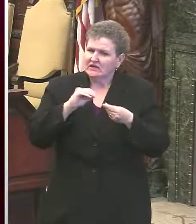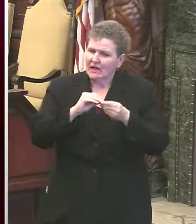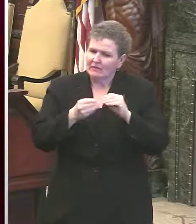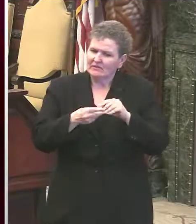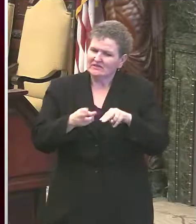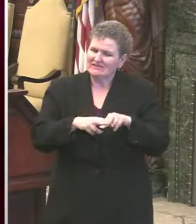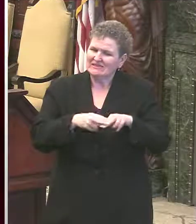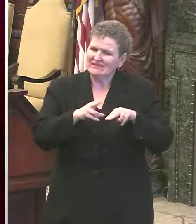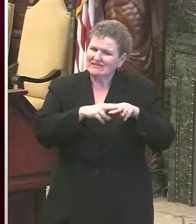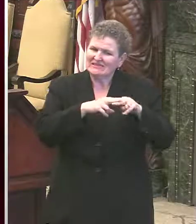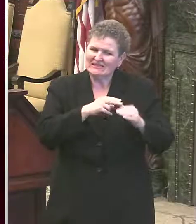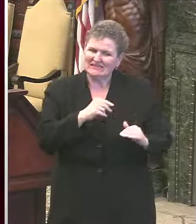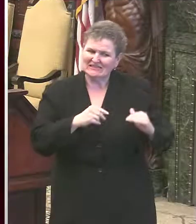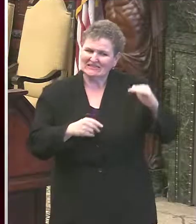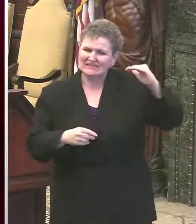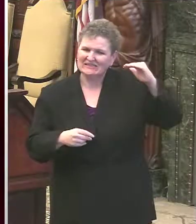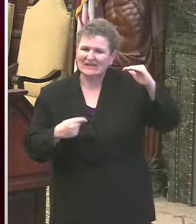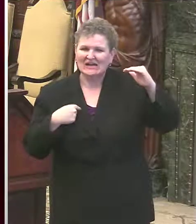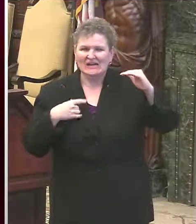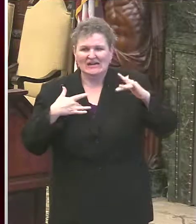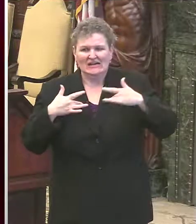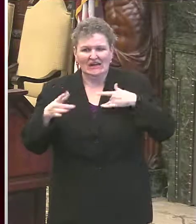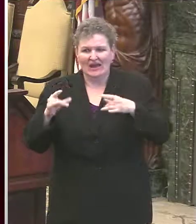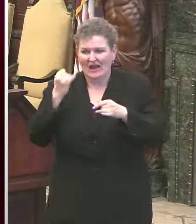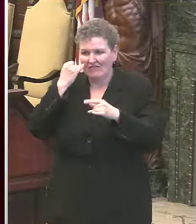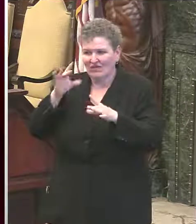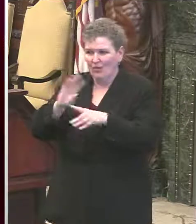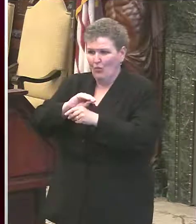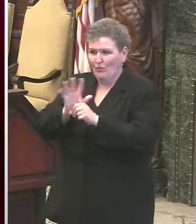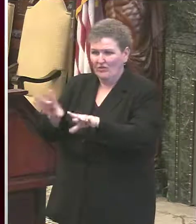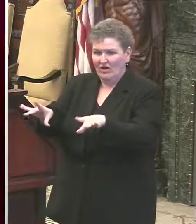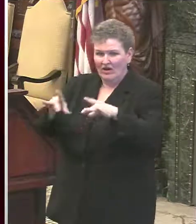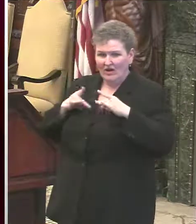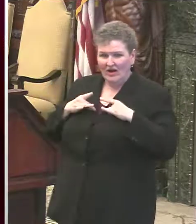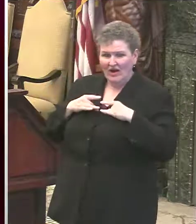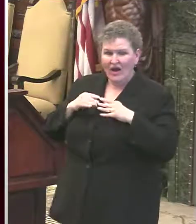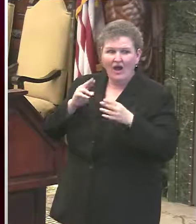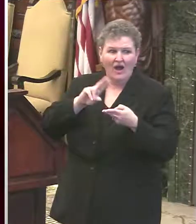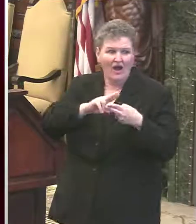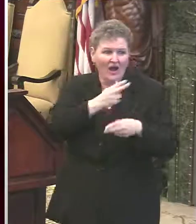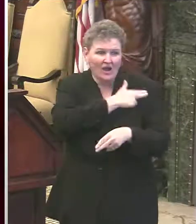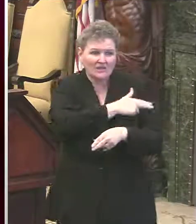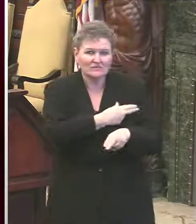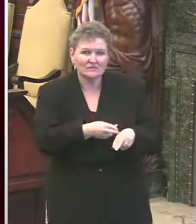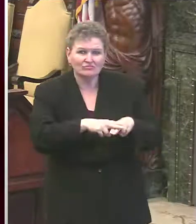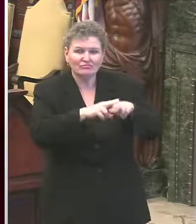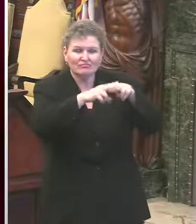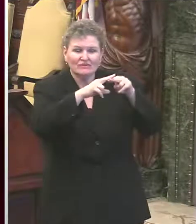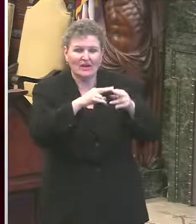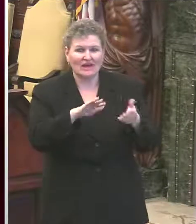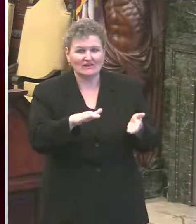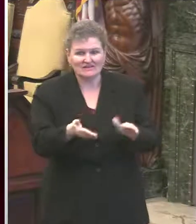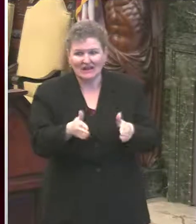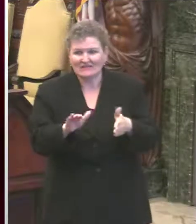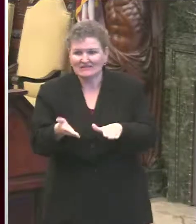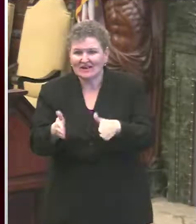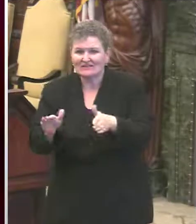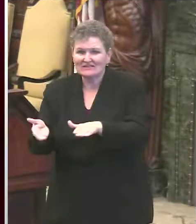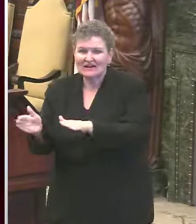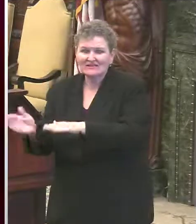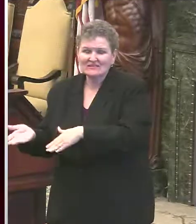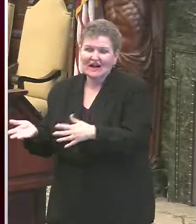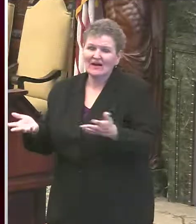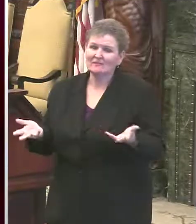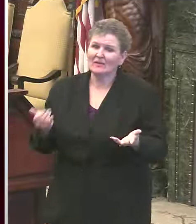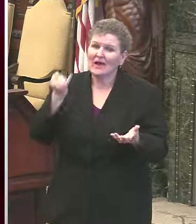now the rising hospitalizations. And still, there are more than 20 deaths occurring per week. And we believe that those changes, if we